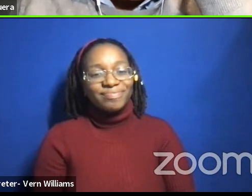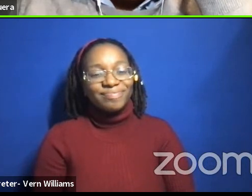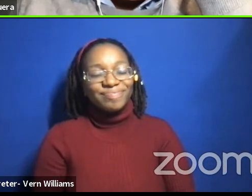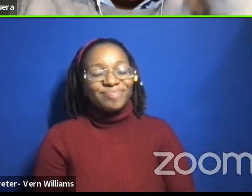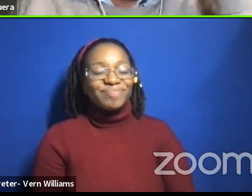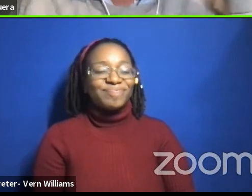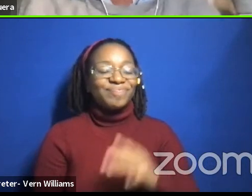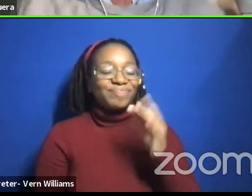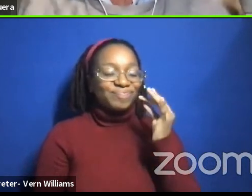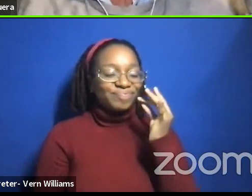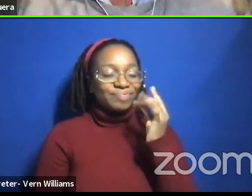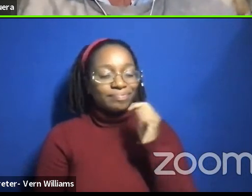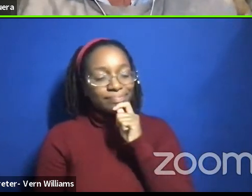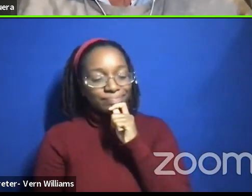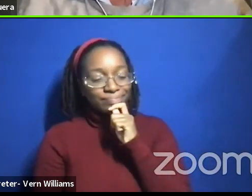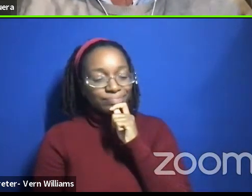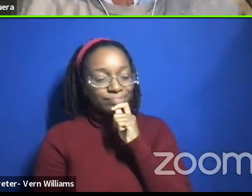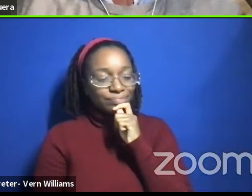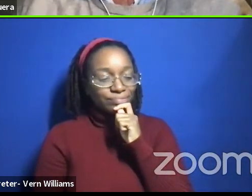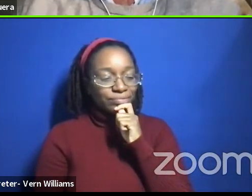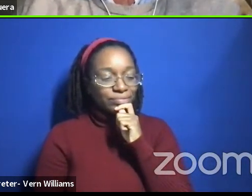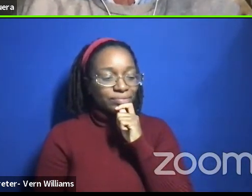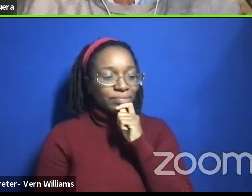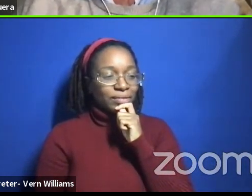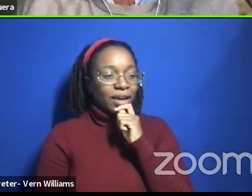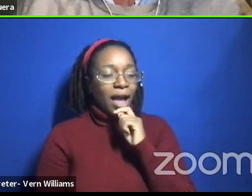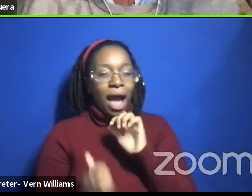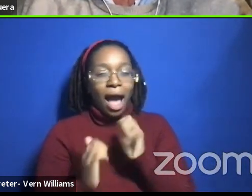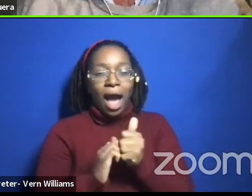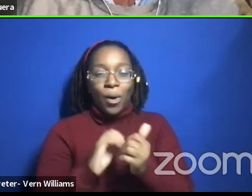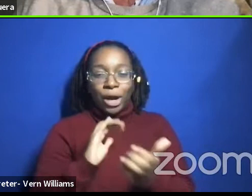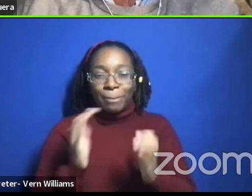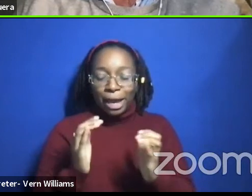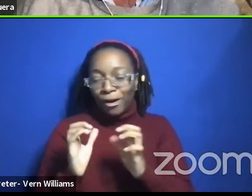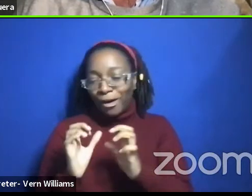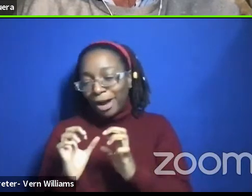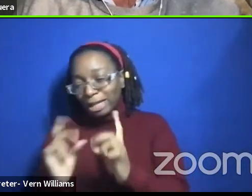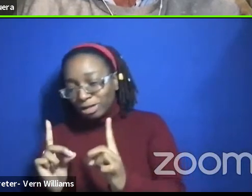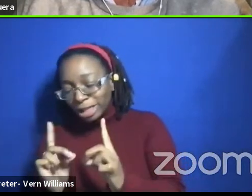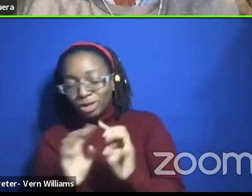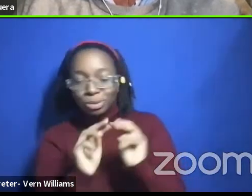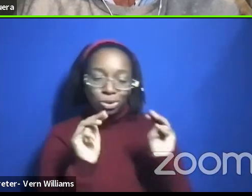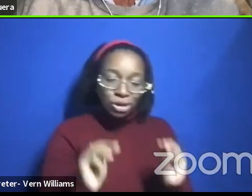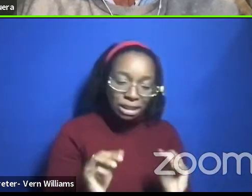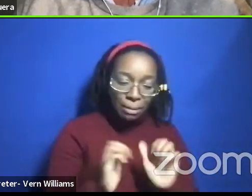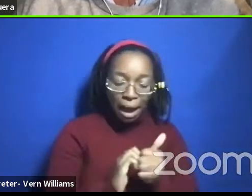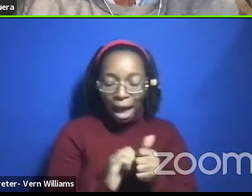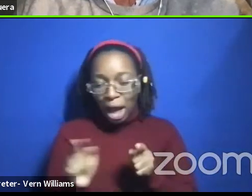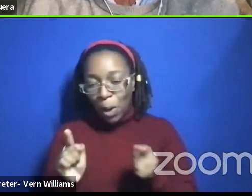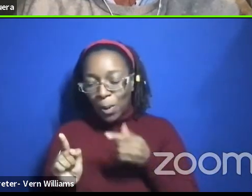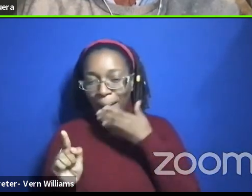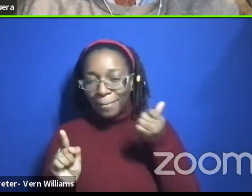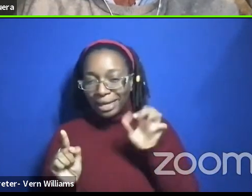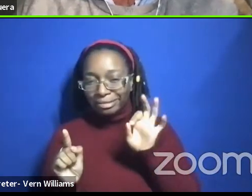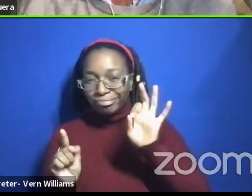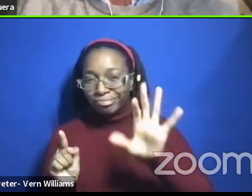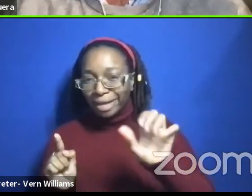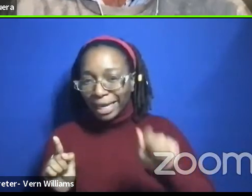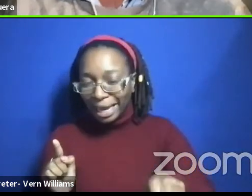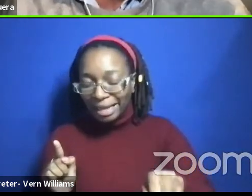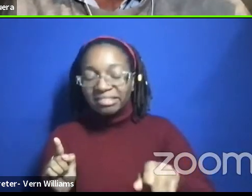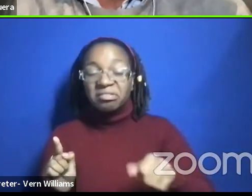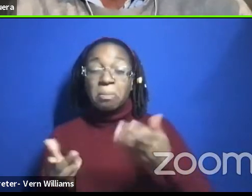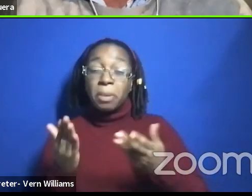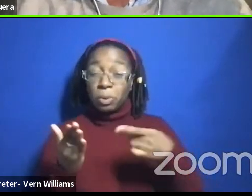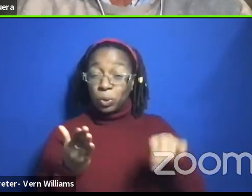the best analogy I can make, you know, for education in a museum is something that some of you